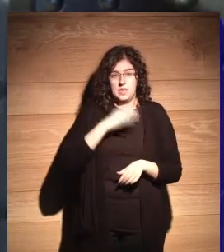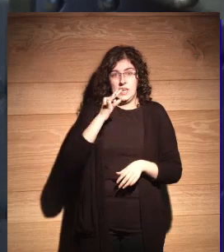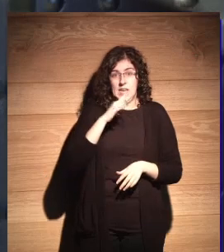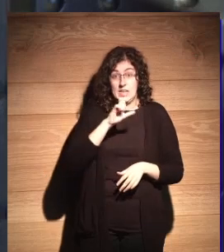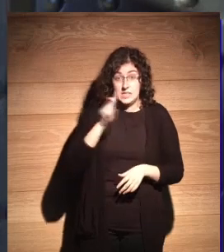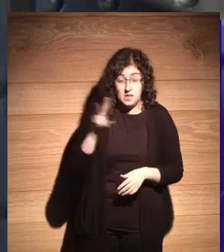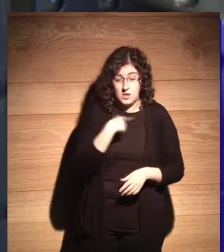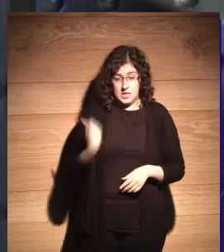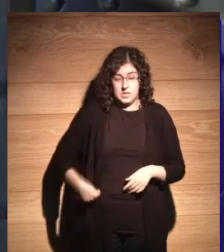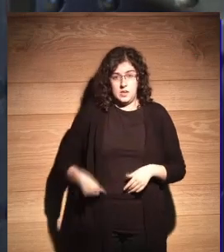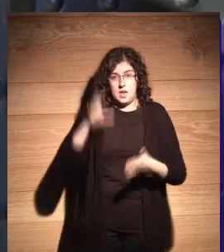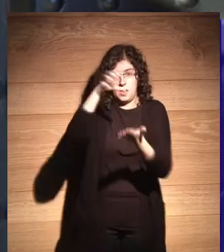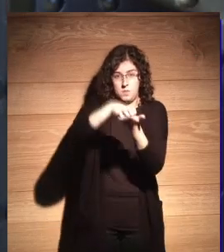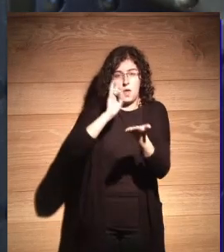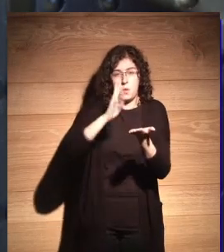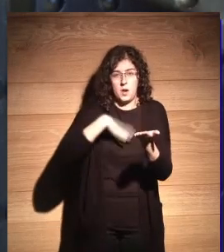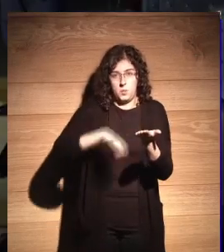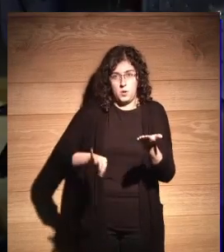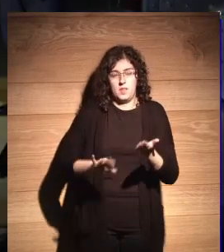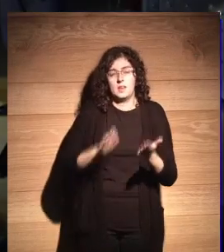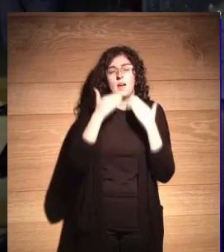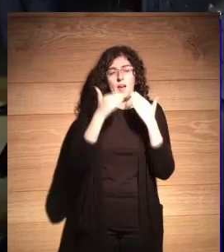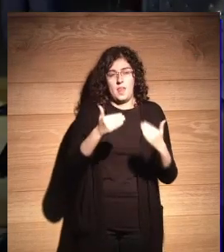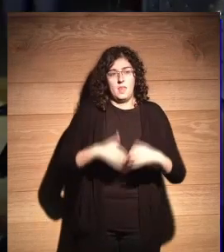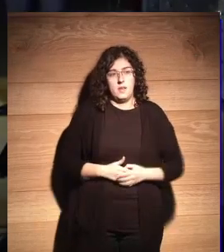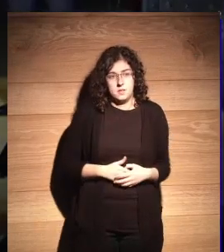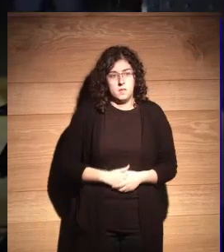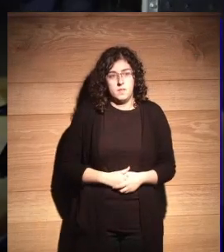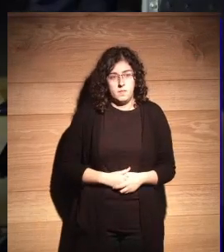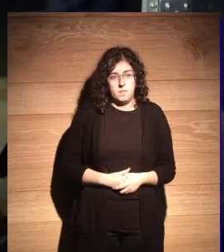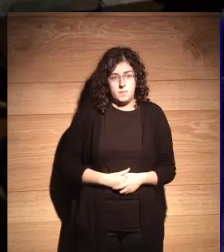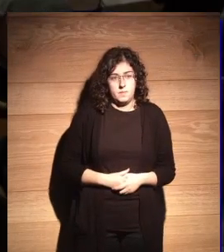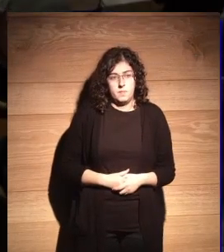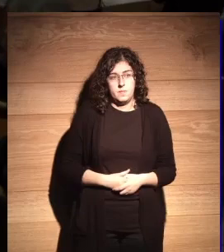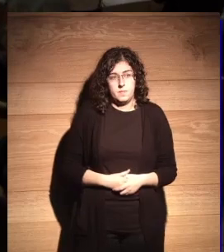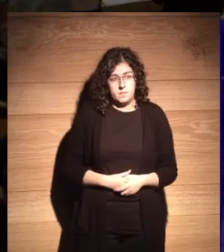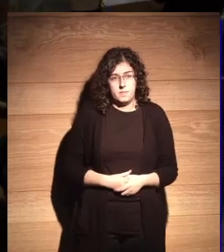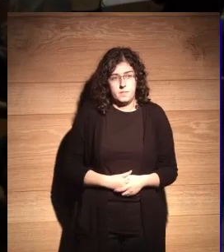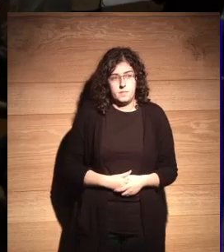tomorrow onwards, Steve McCurry China, and you will be able to visit that space. Thank you.